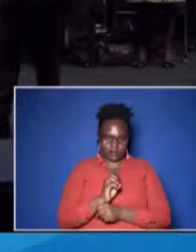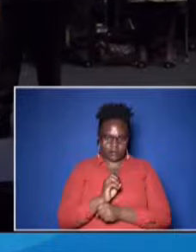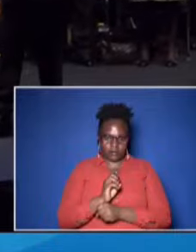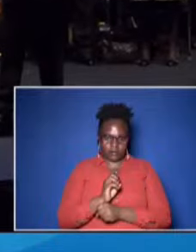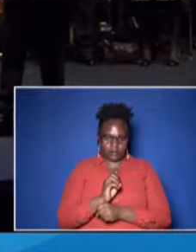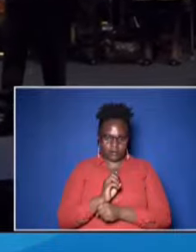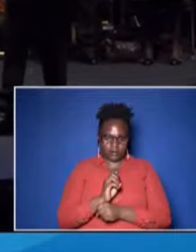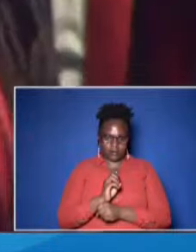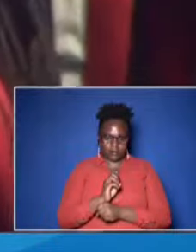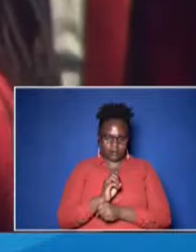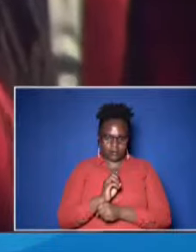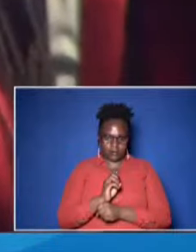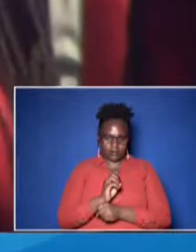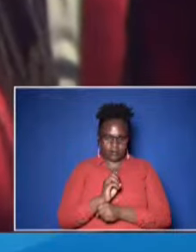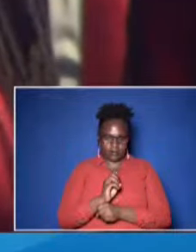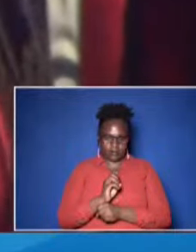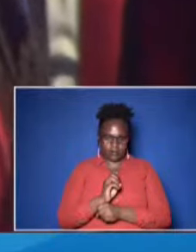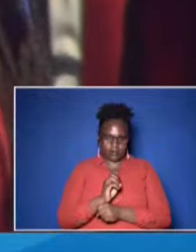death